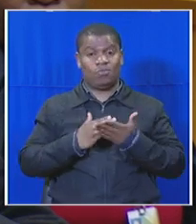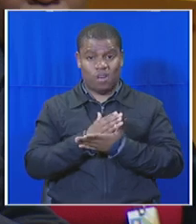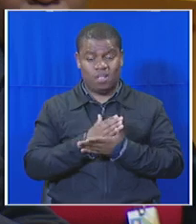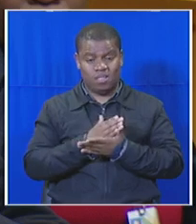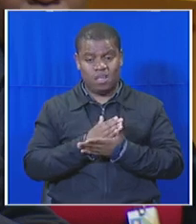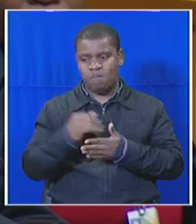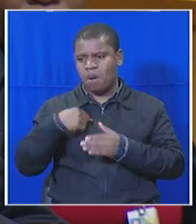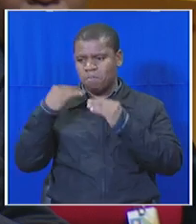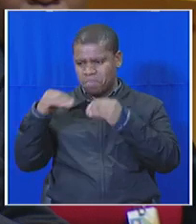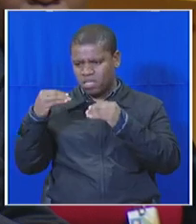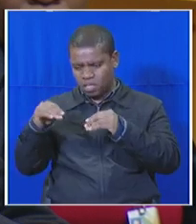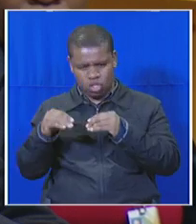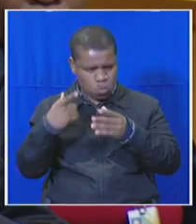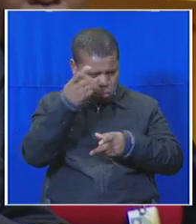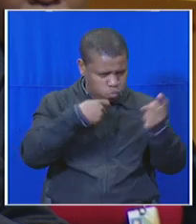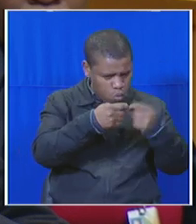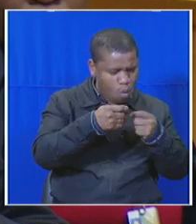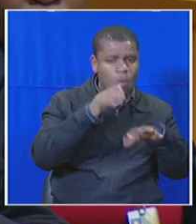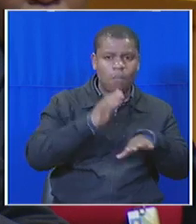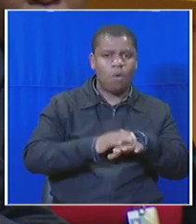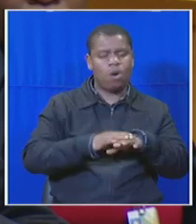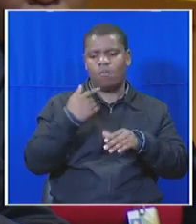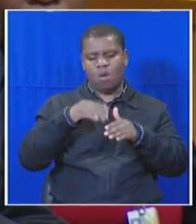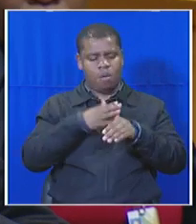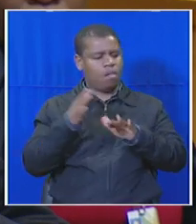must not take precedence over human